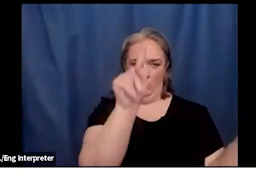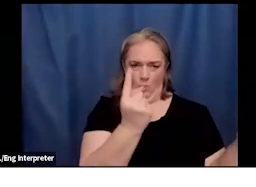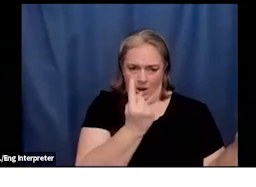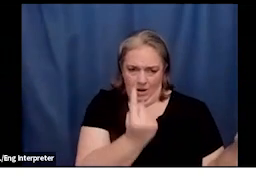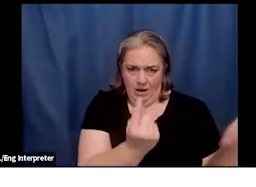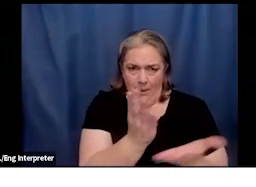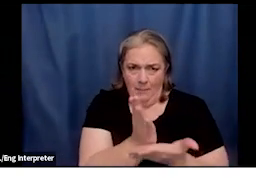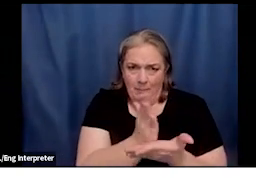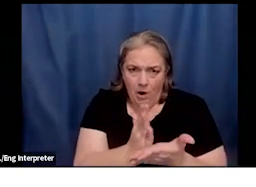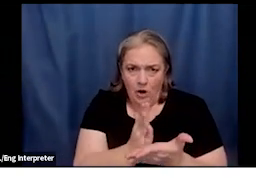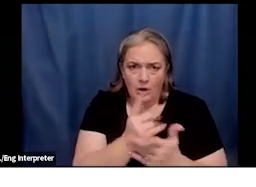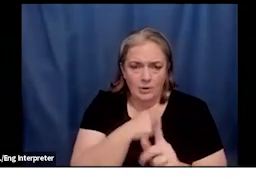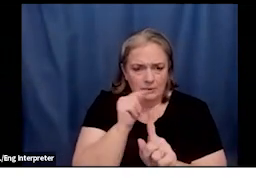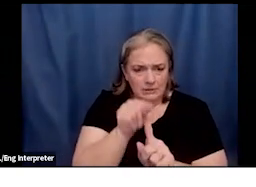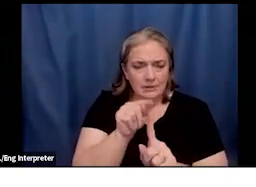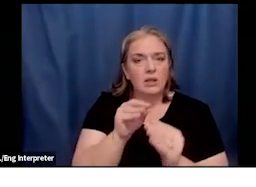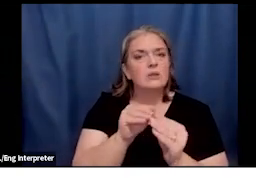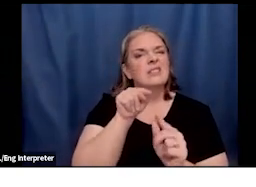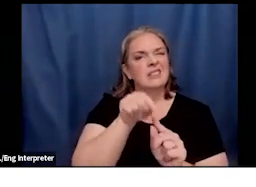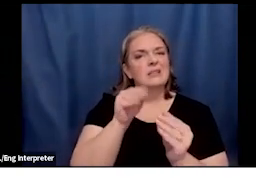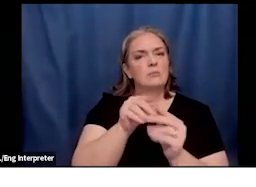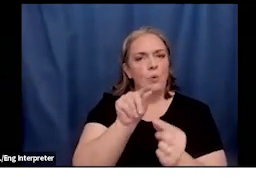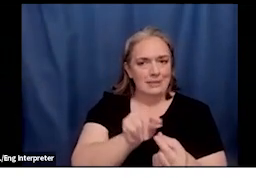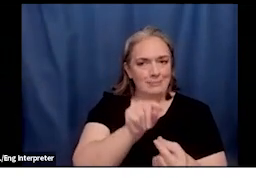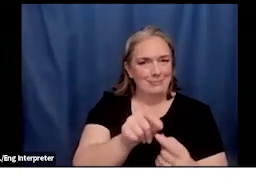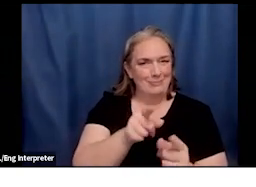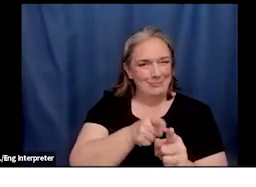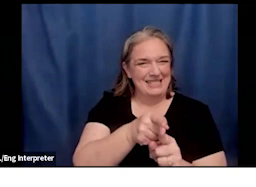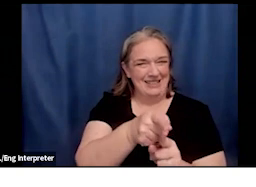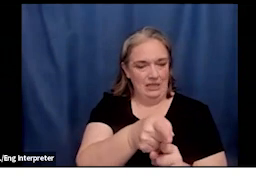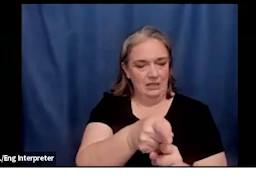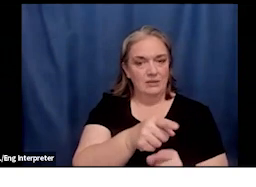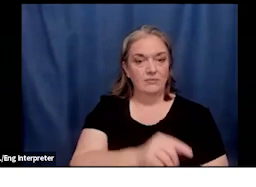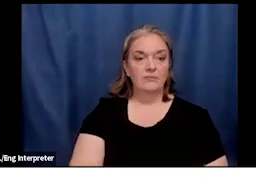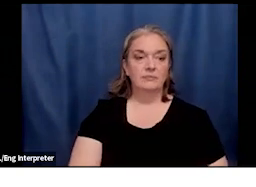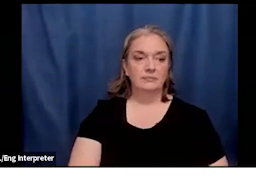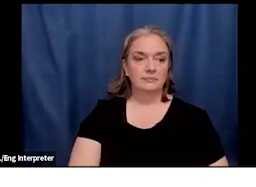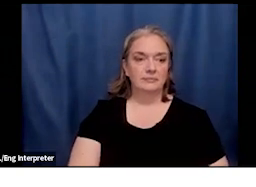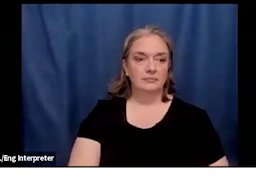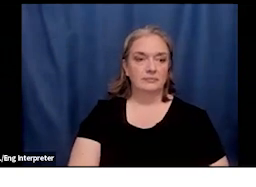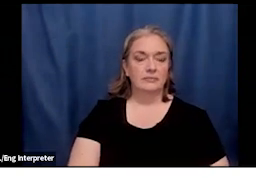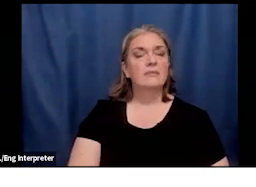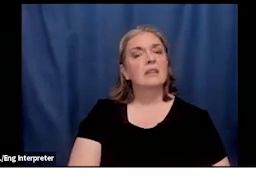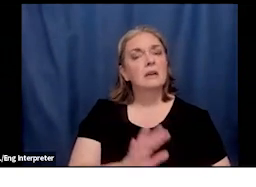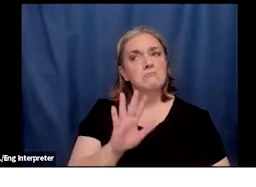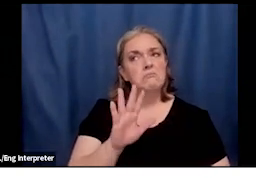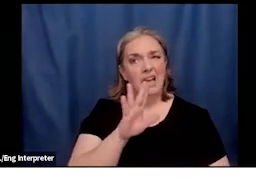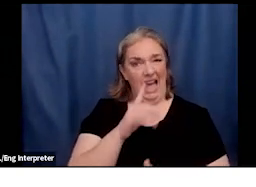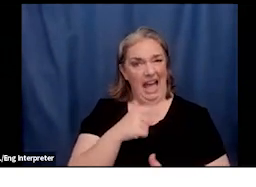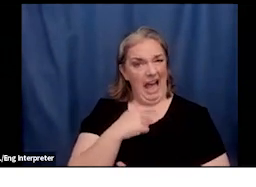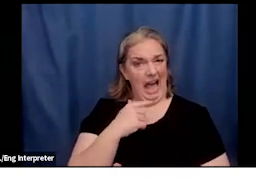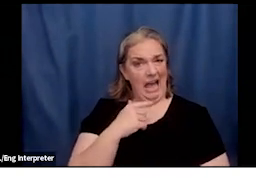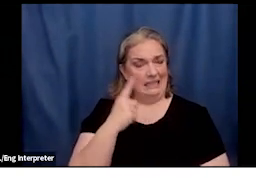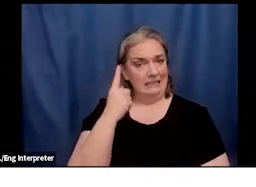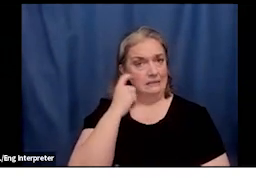bit more narrow is one way to think about it. I think the budget can be the most intimidating part of this